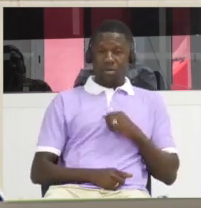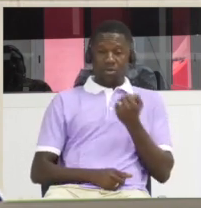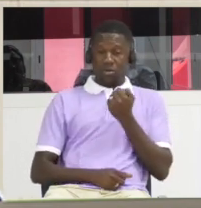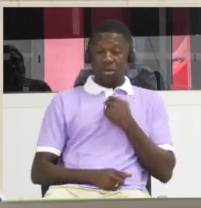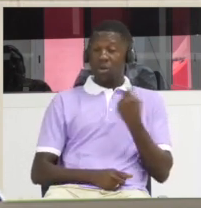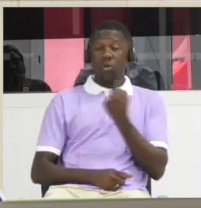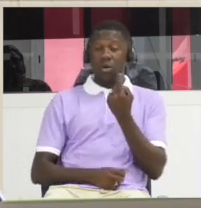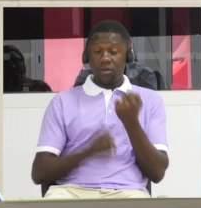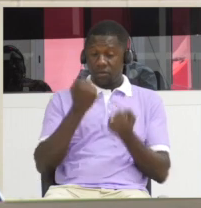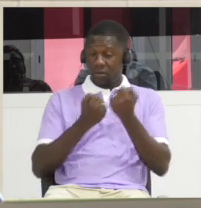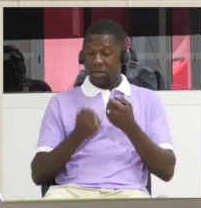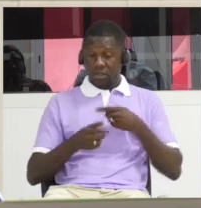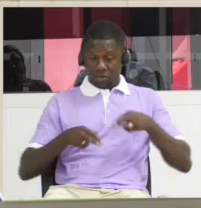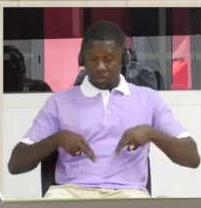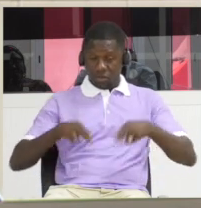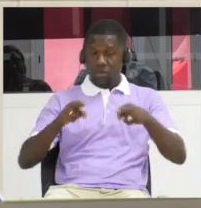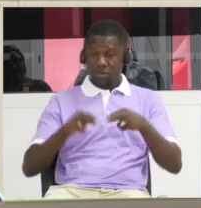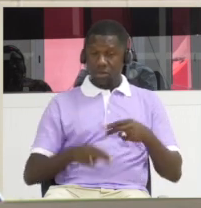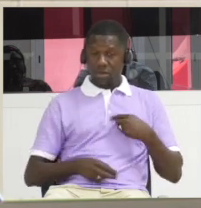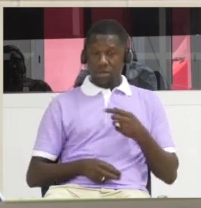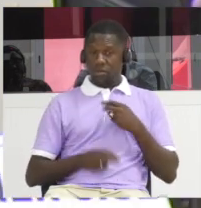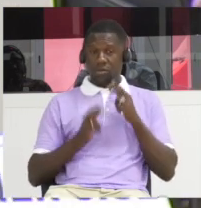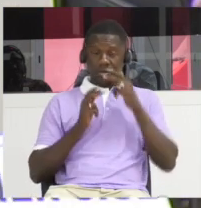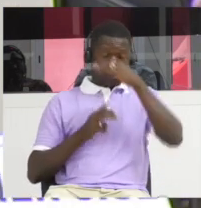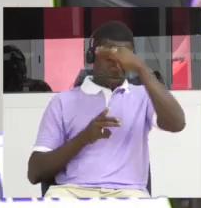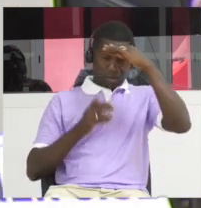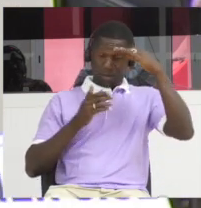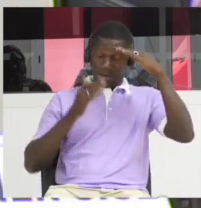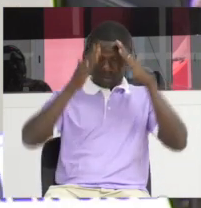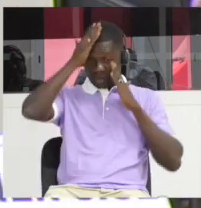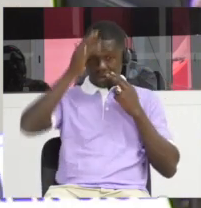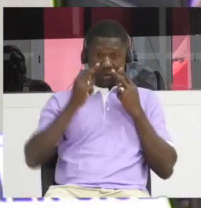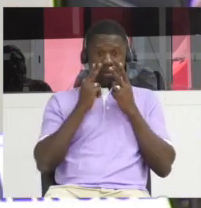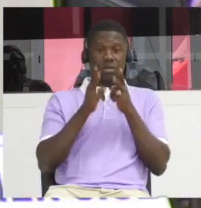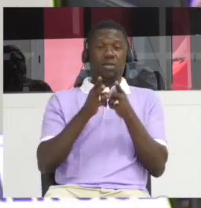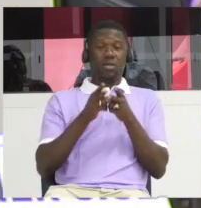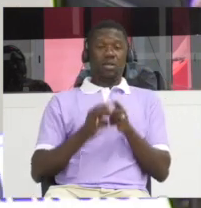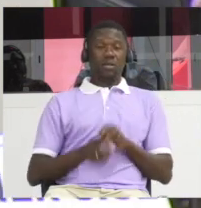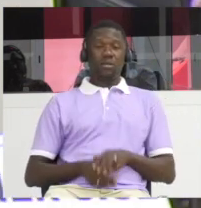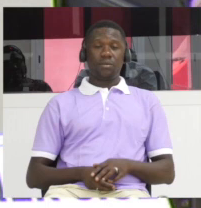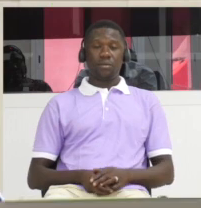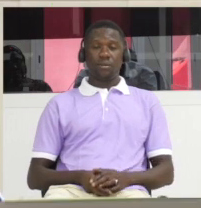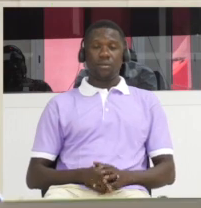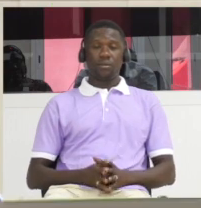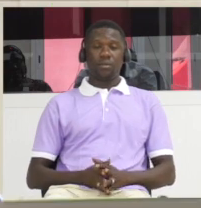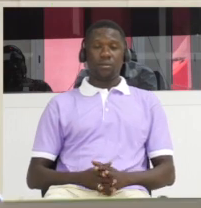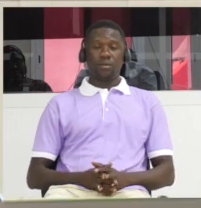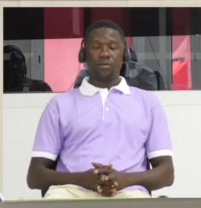on the road at the time, and it was attracting unnecessary attention. So